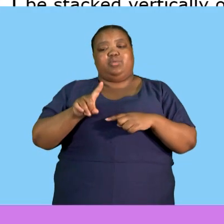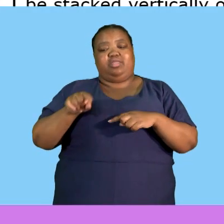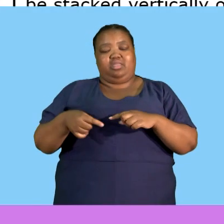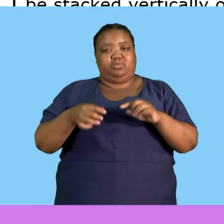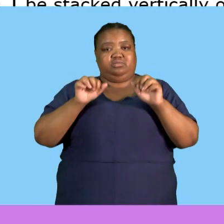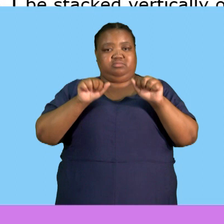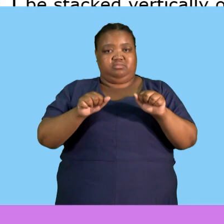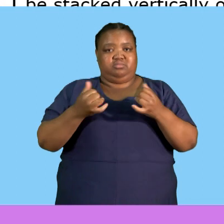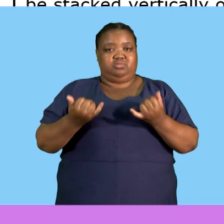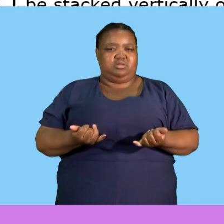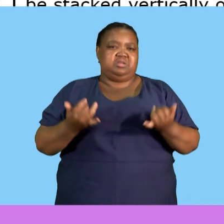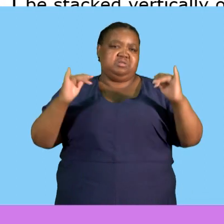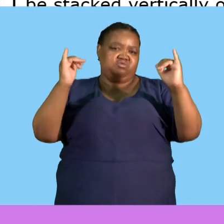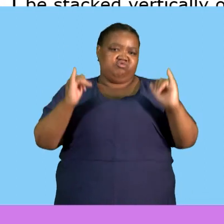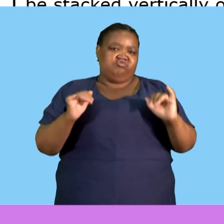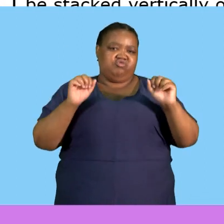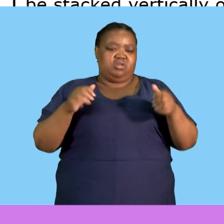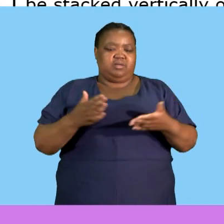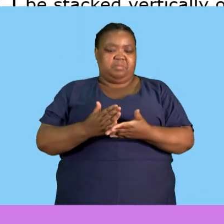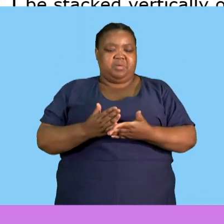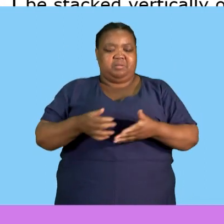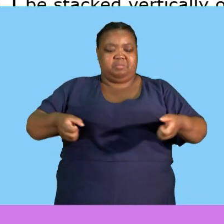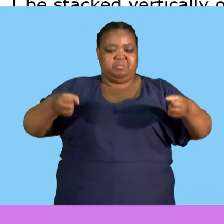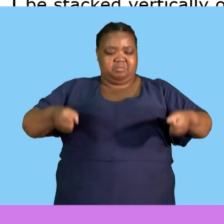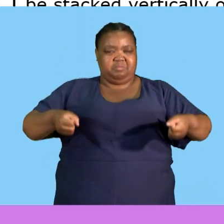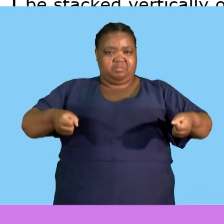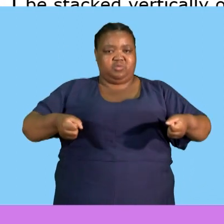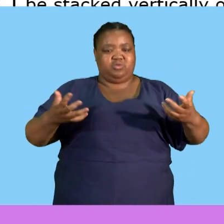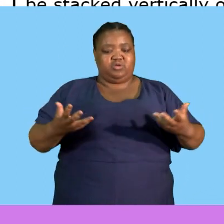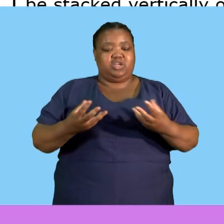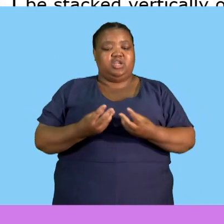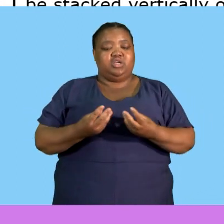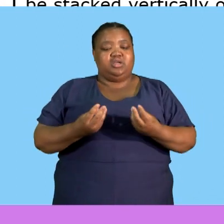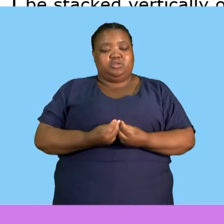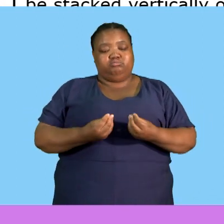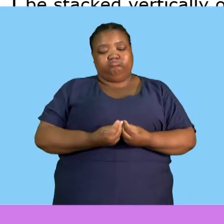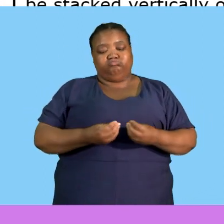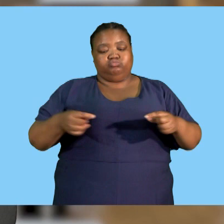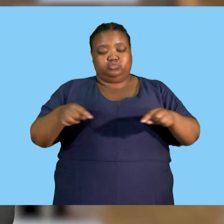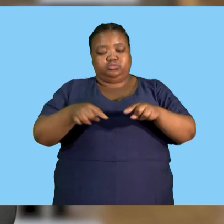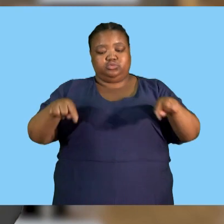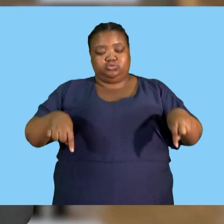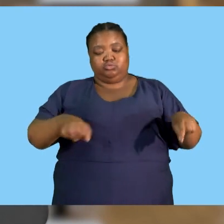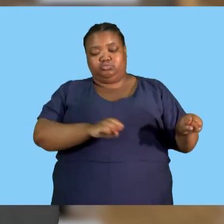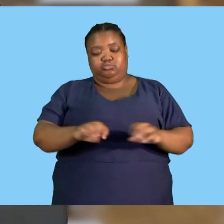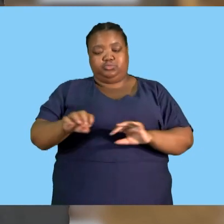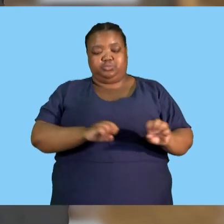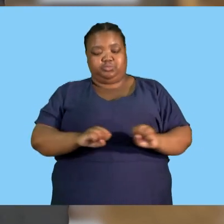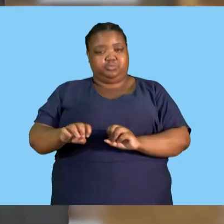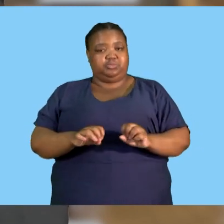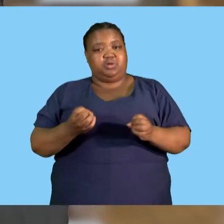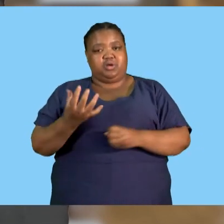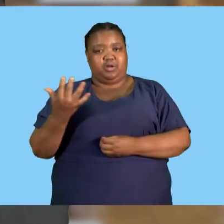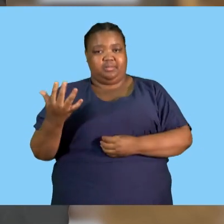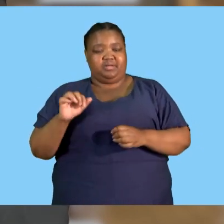my millimeters into meters by dividing that by 1,000. Okay, so then I checked how many of these crates